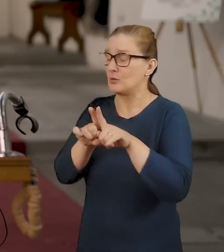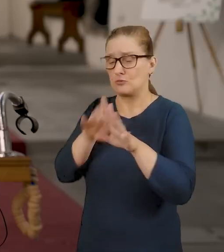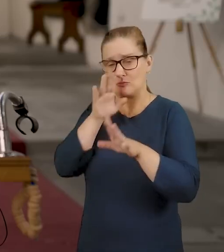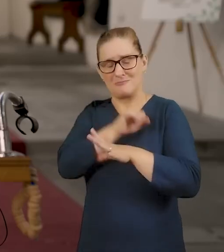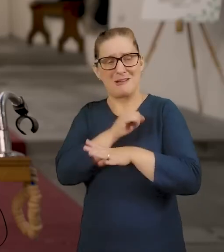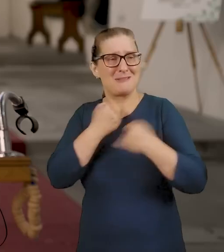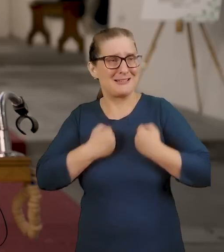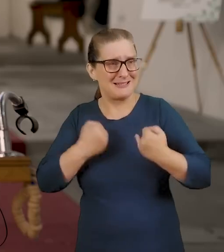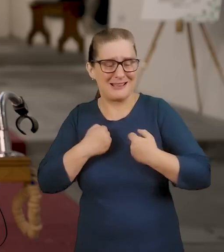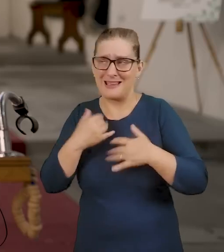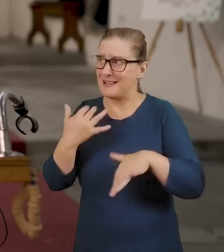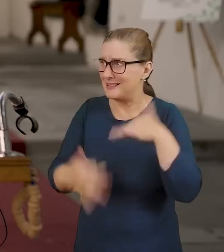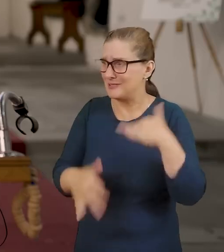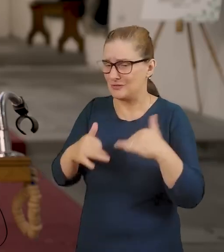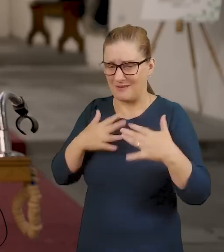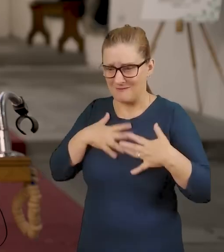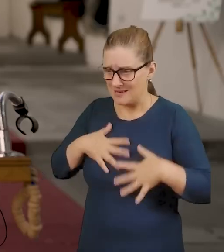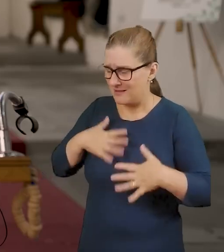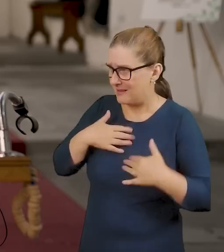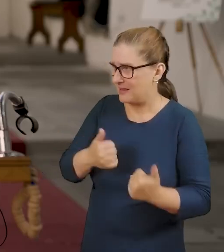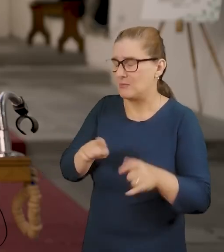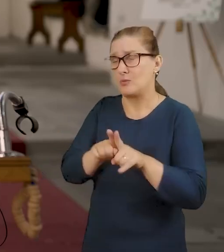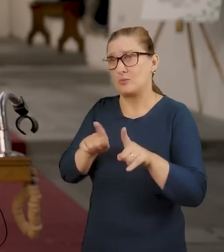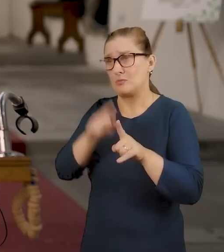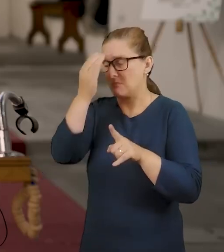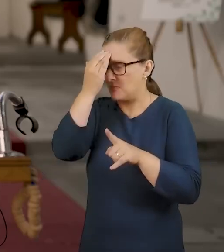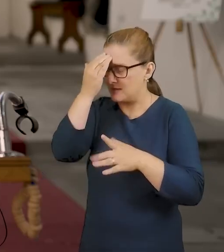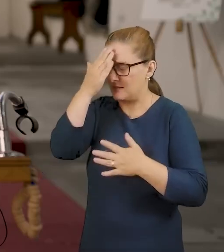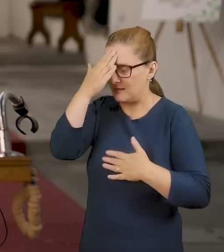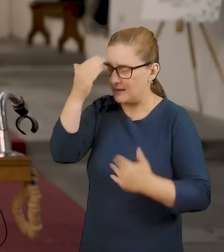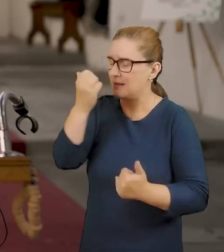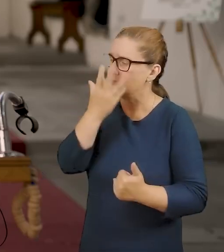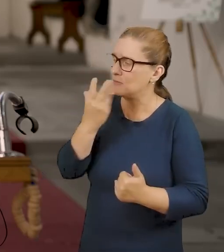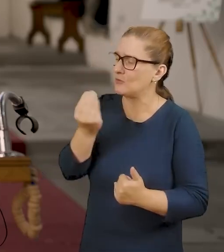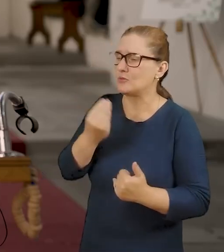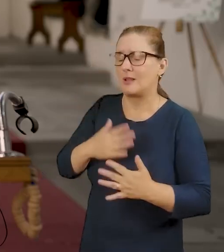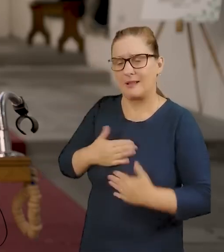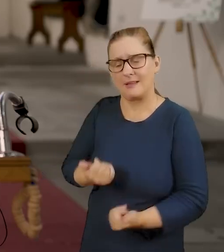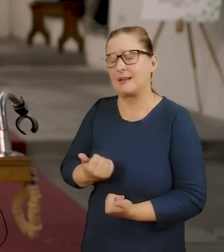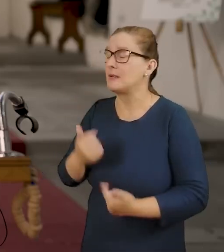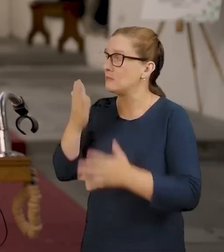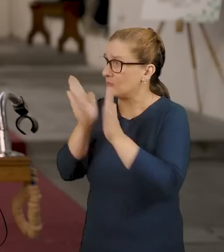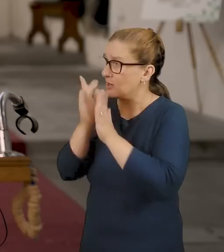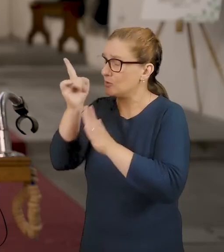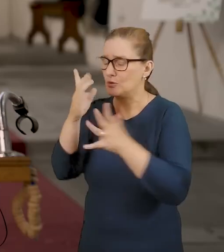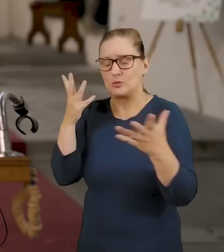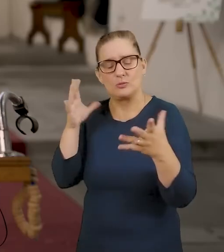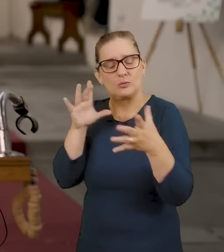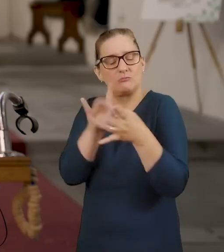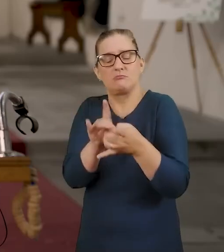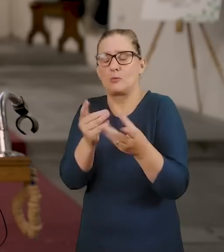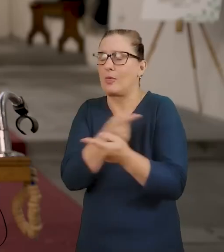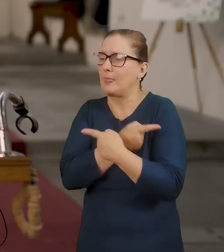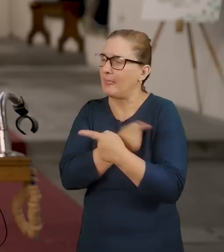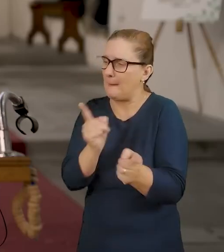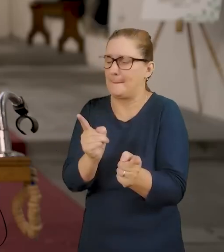Remember also the sick and injured, asking not only for physical healing, but also mental and spiritual healing. We pray that you will reach them too at their